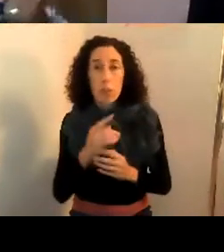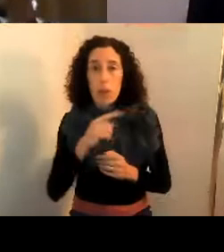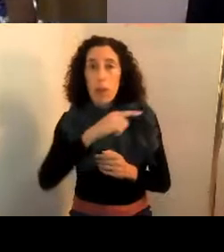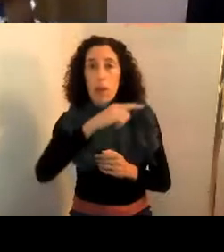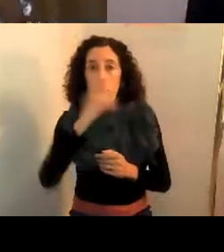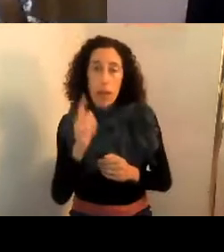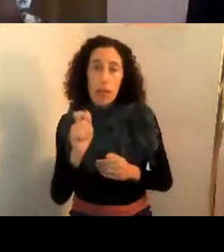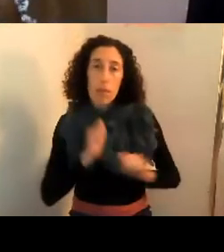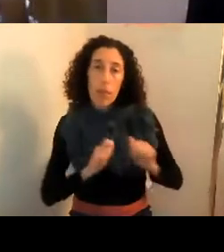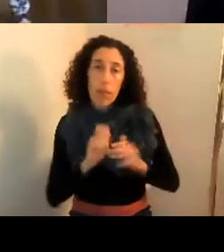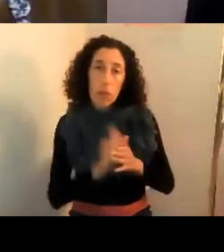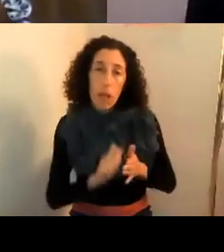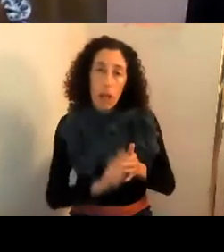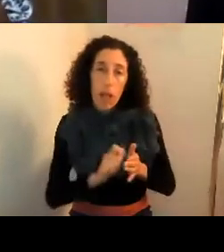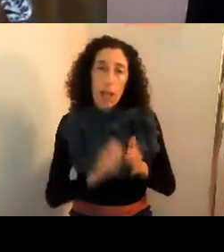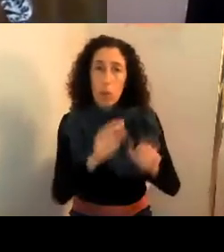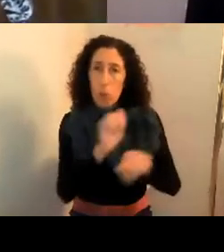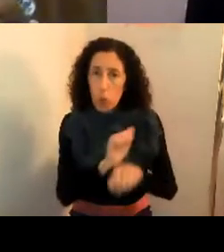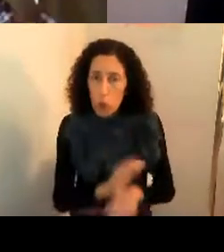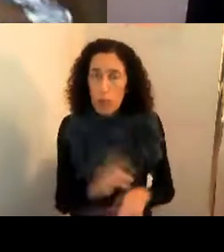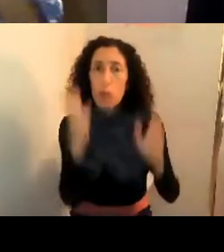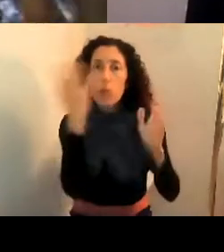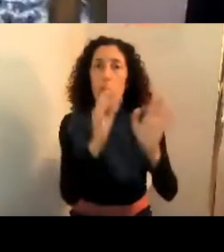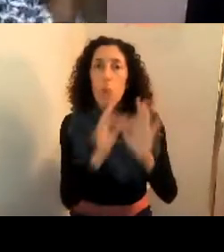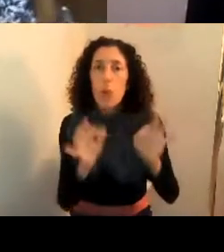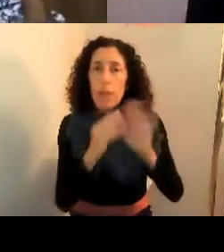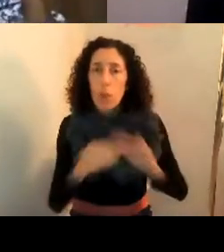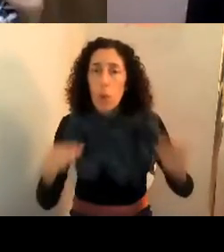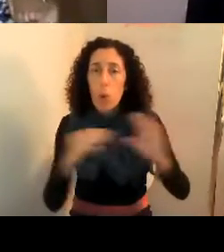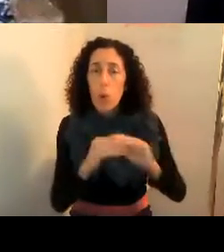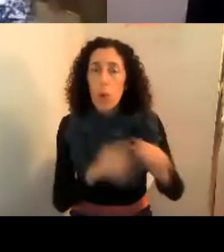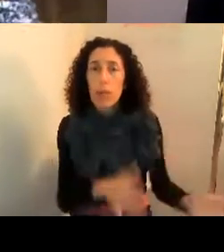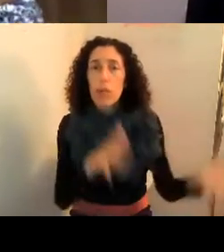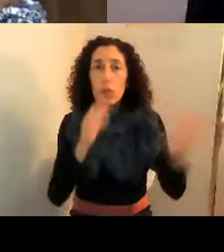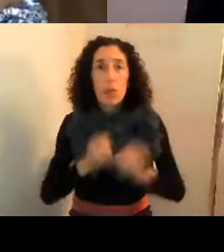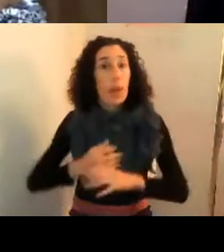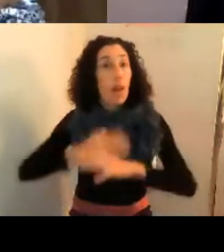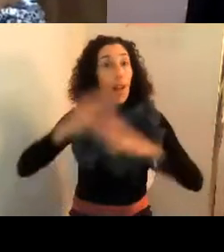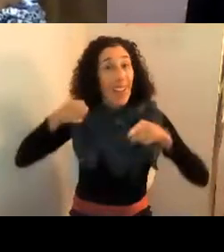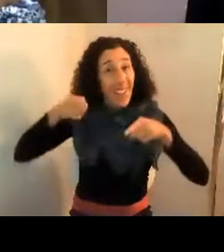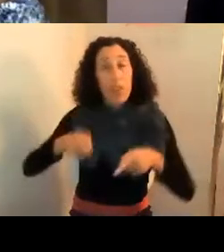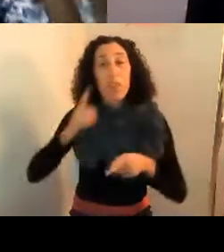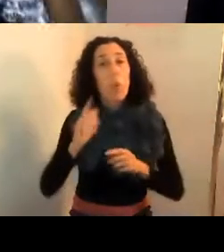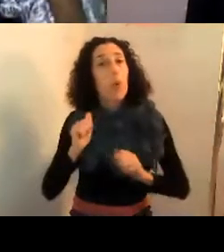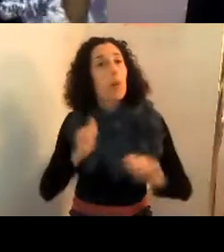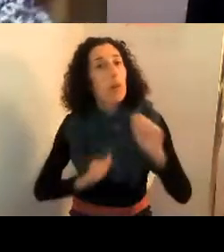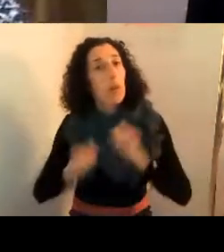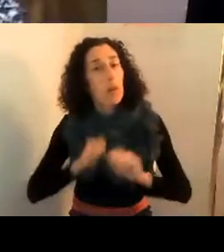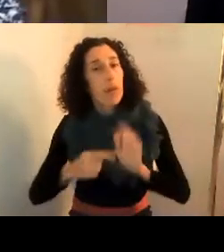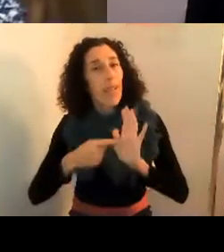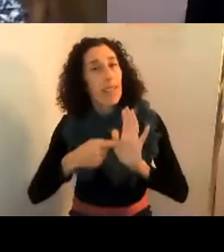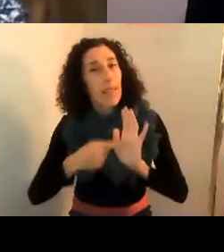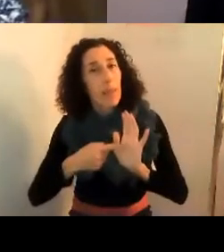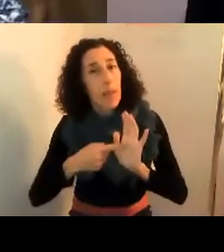sustainable bridges of understanding one another's stories? So we blow that up into a dramaturgical lobby exhibit. And within